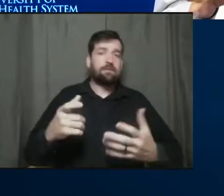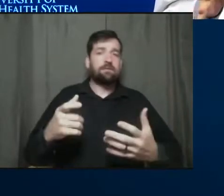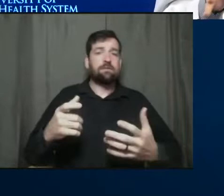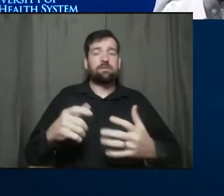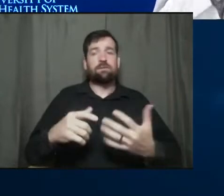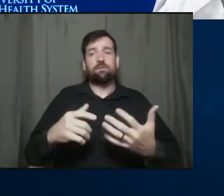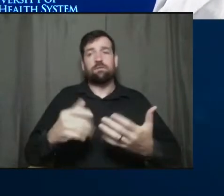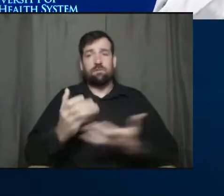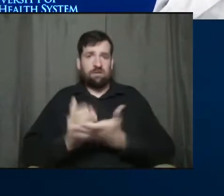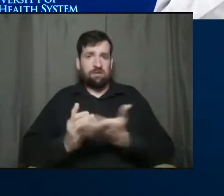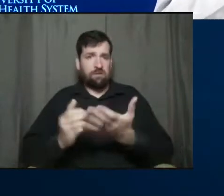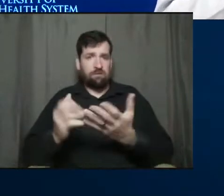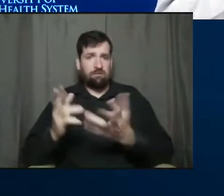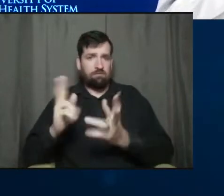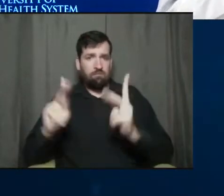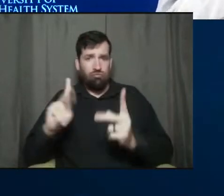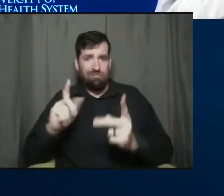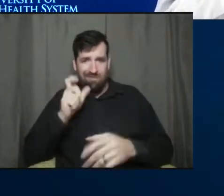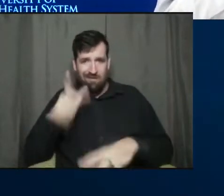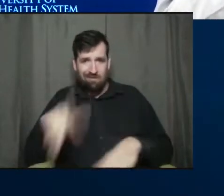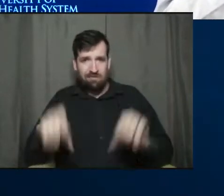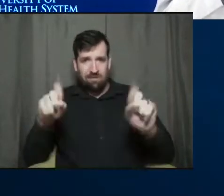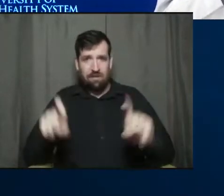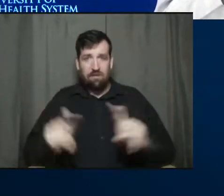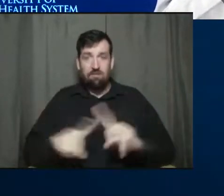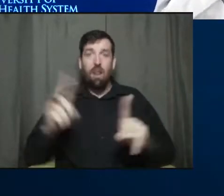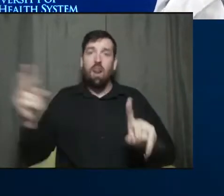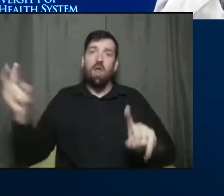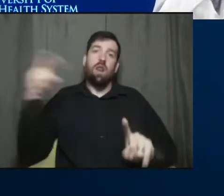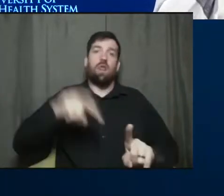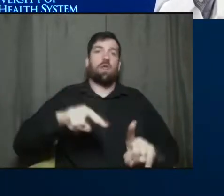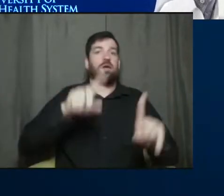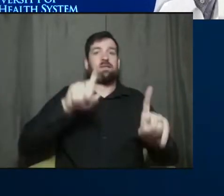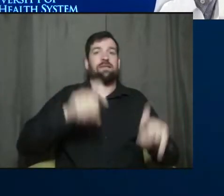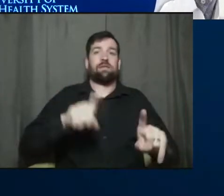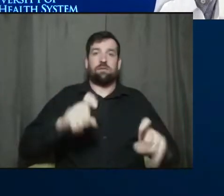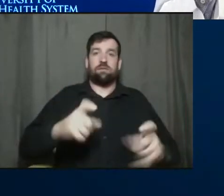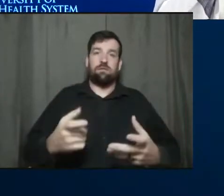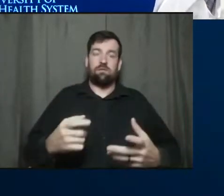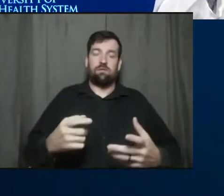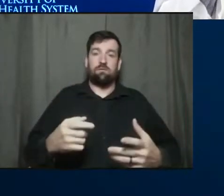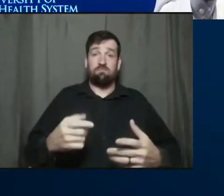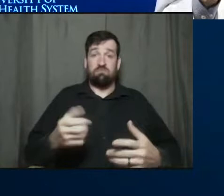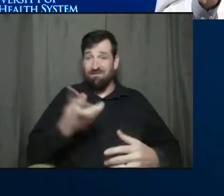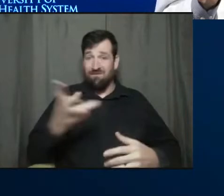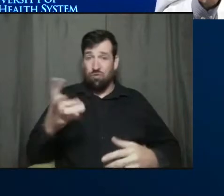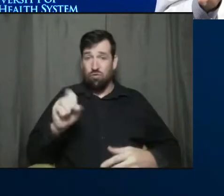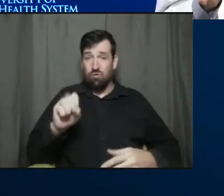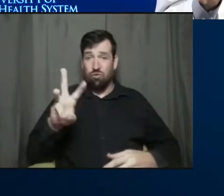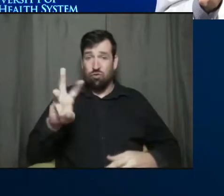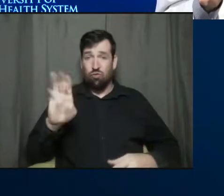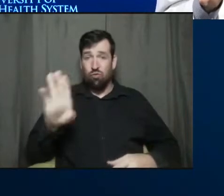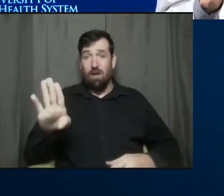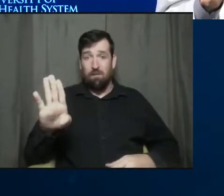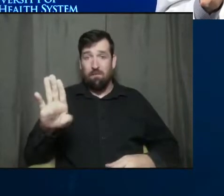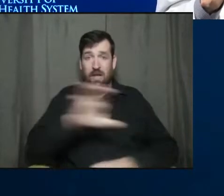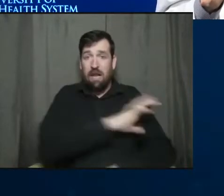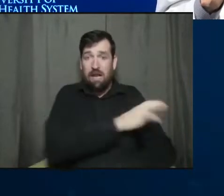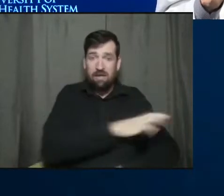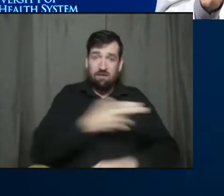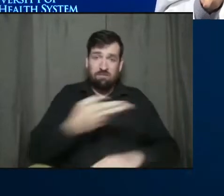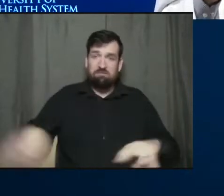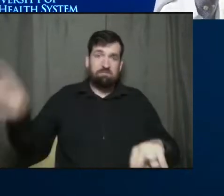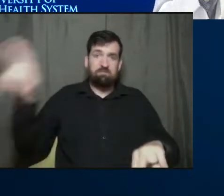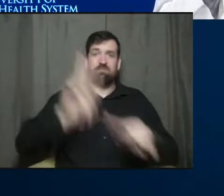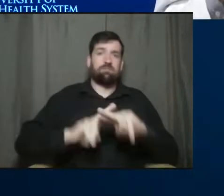doing tests. But even if we just look at the tests being done in the few swab clinics that are out there, numbers are up 47% across the